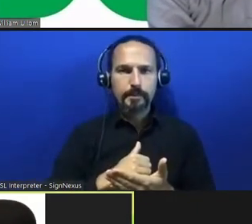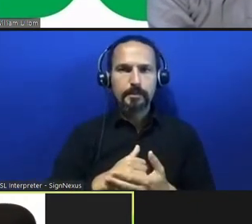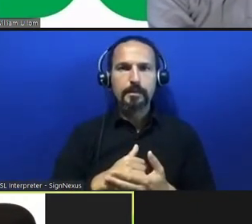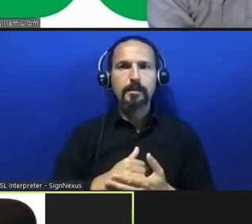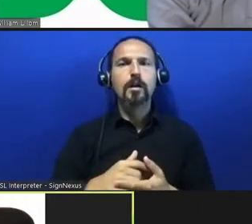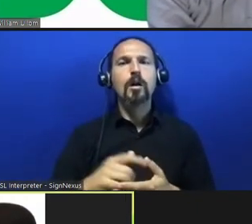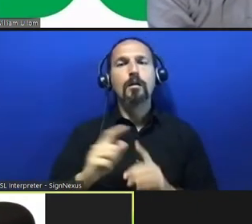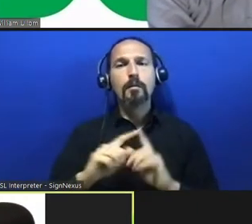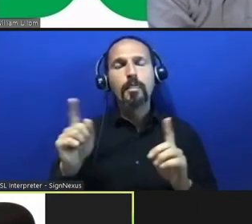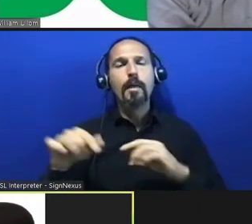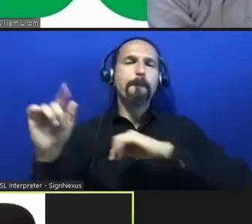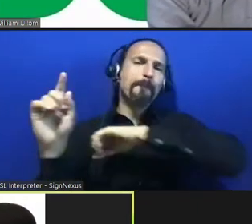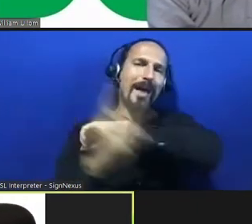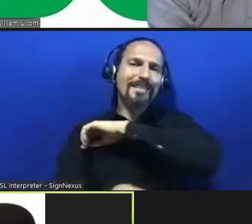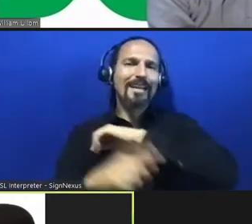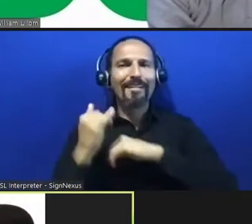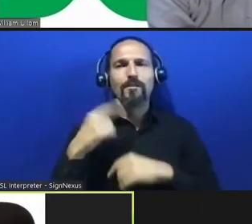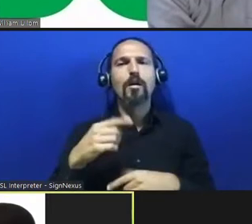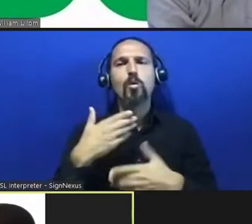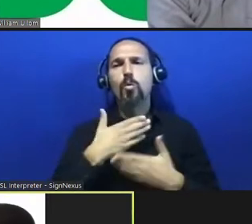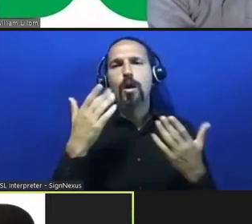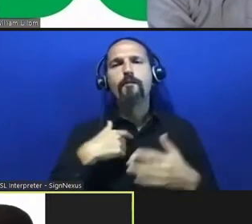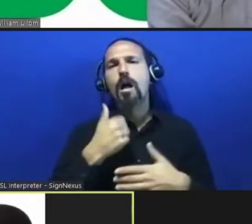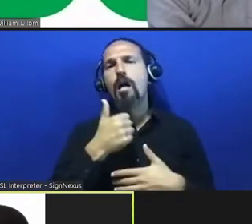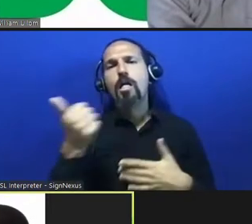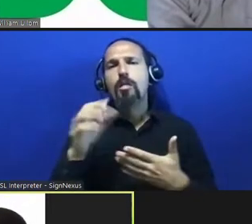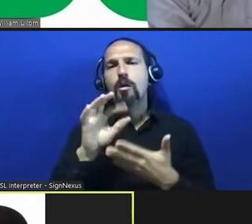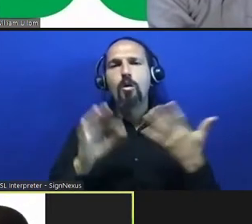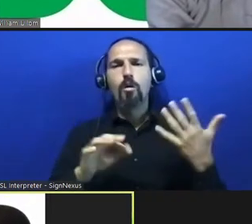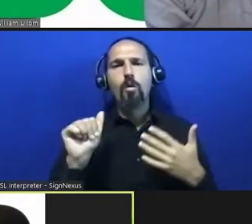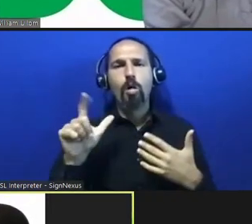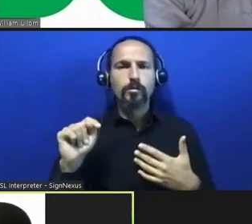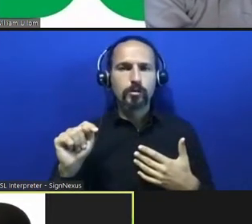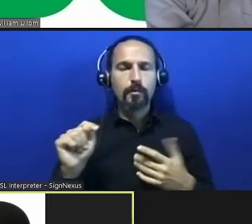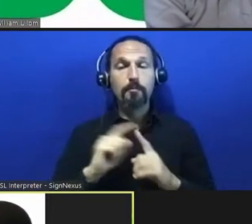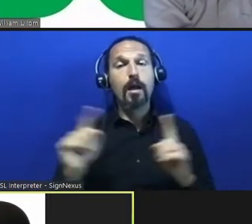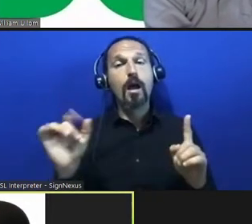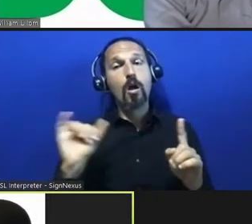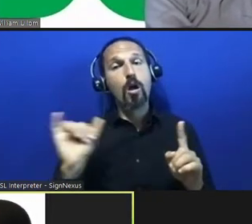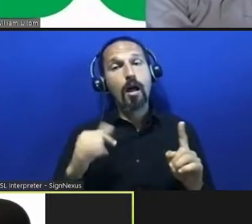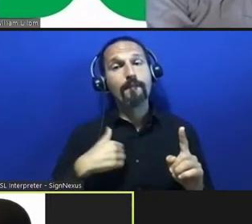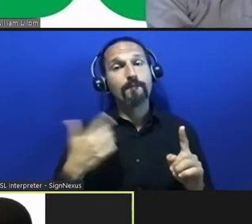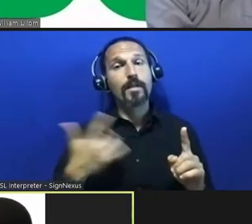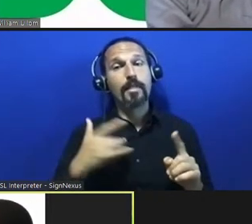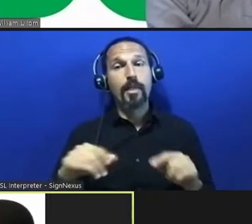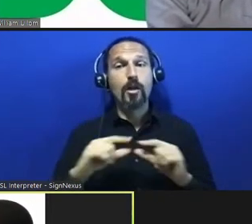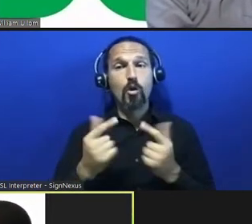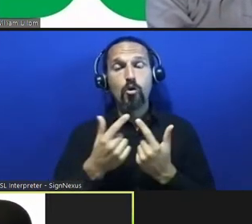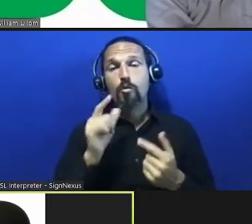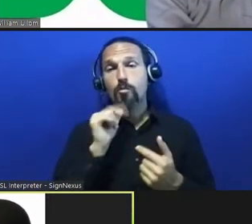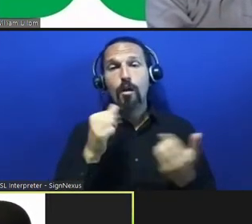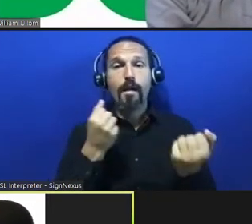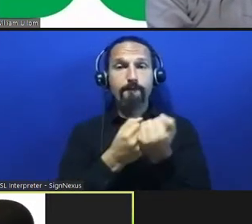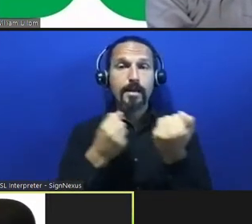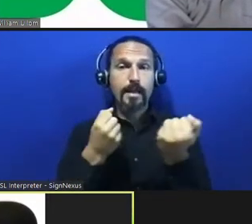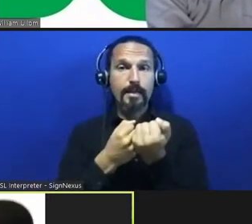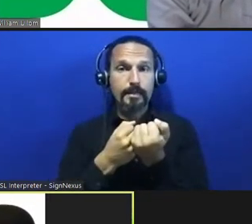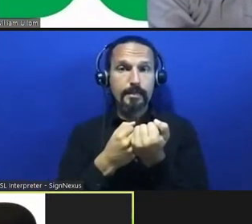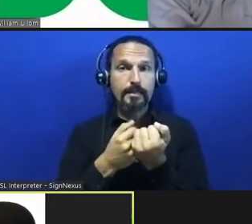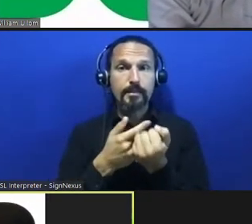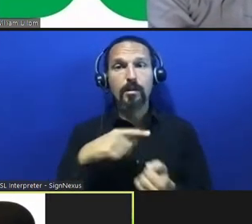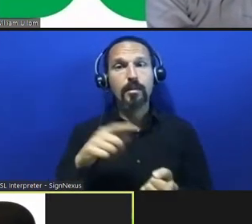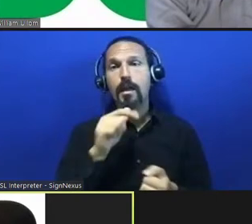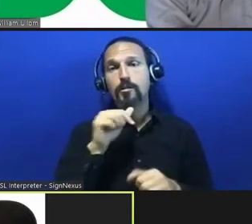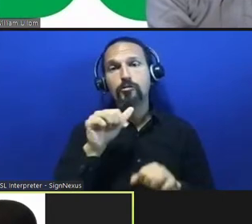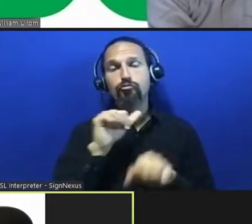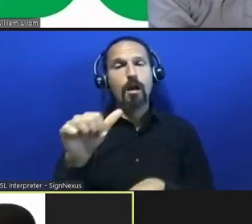while a punishment to those who do not have viable alternatives but I also but I feel like the groups that advocated either do not